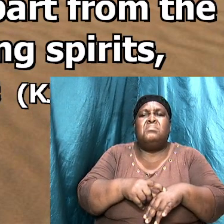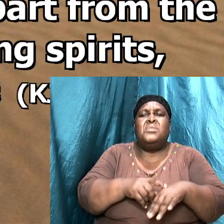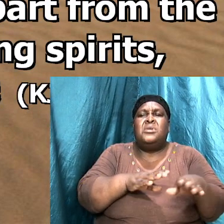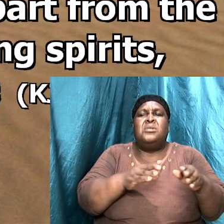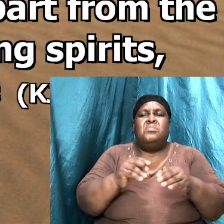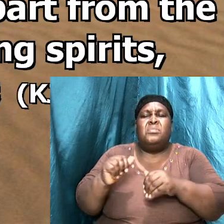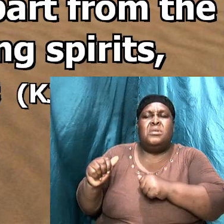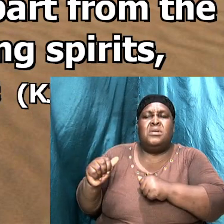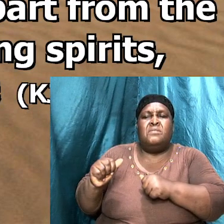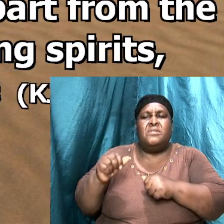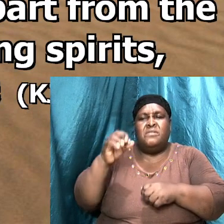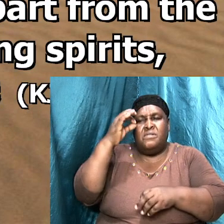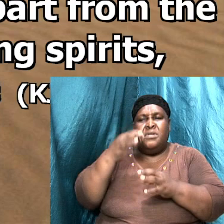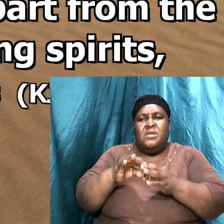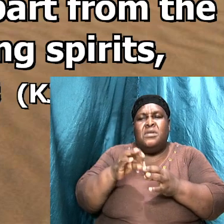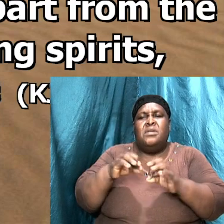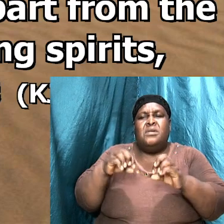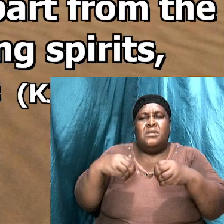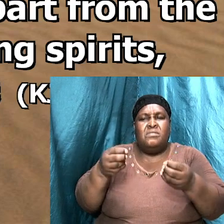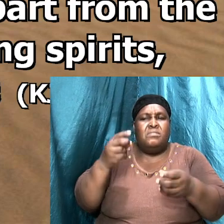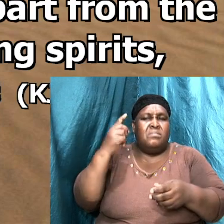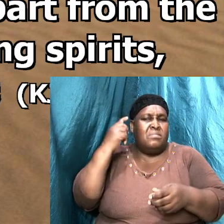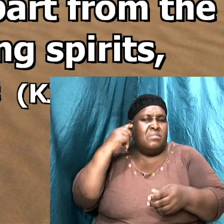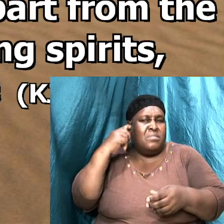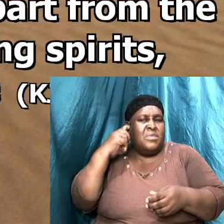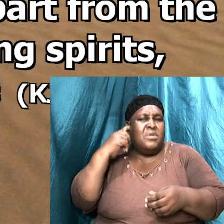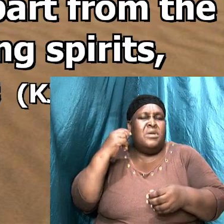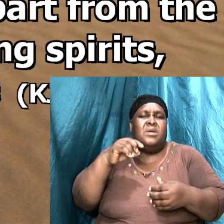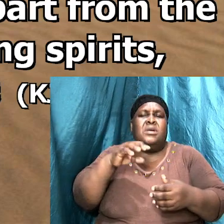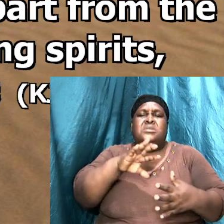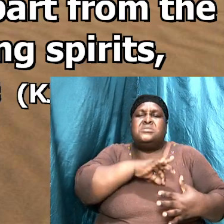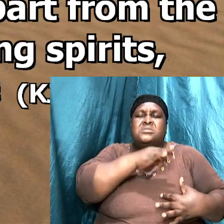spirits and doctrine of devils.